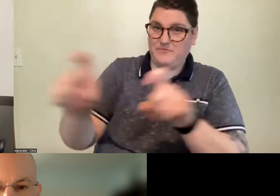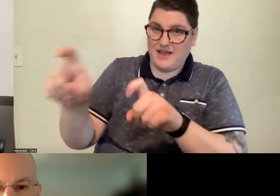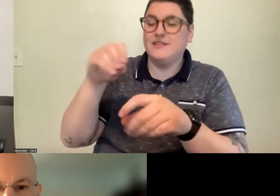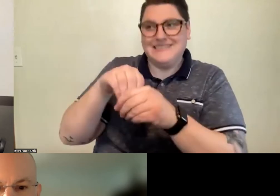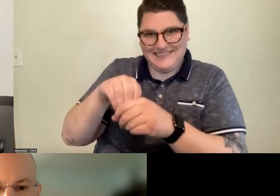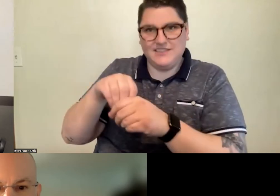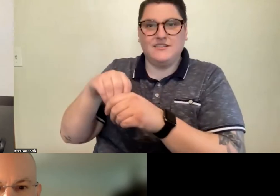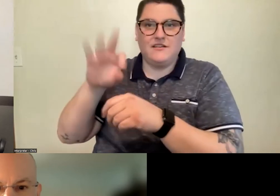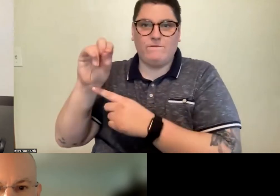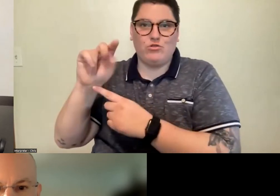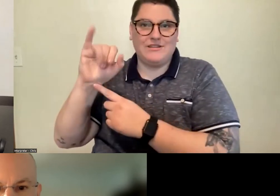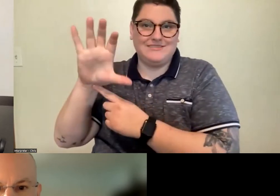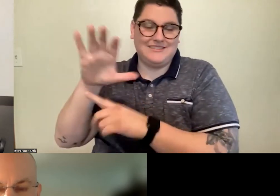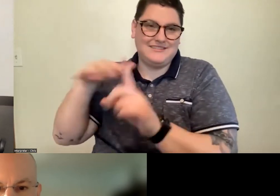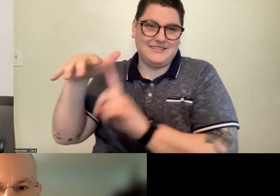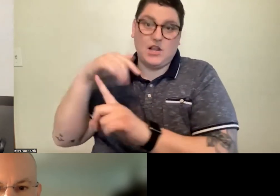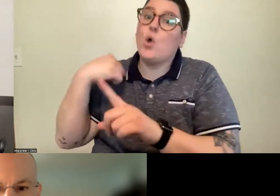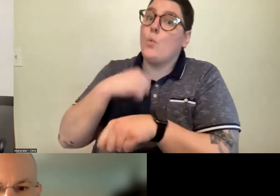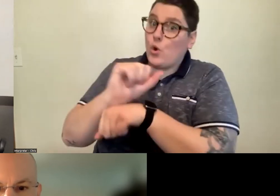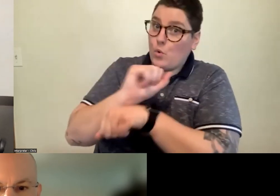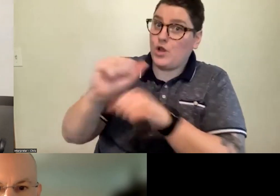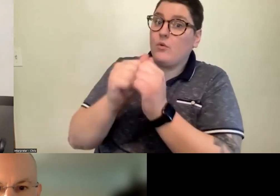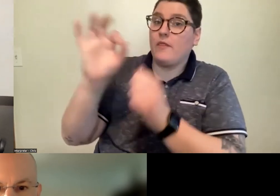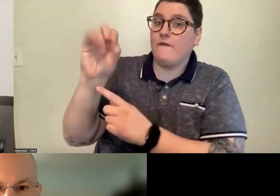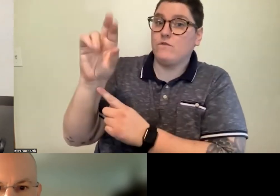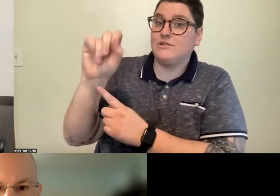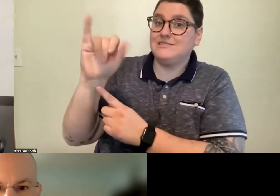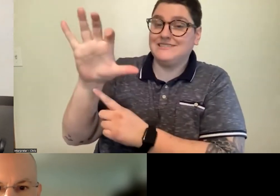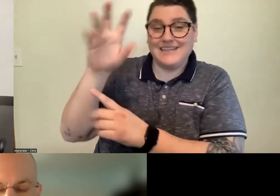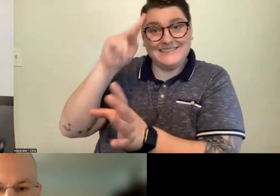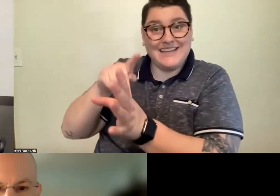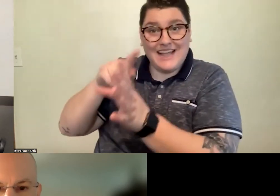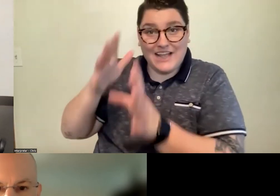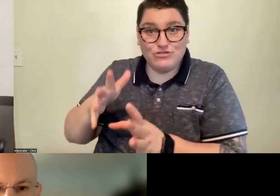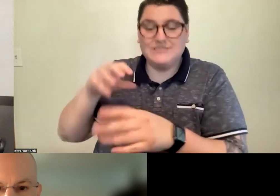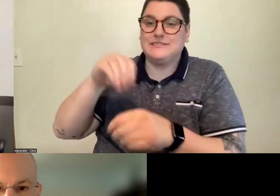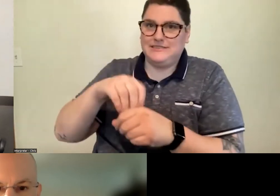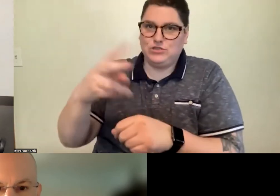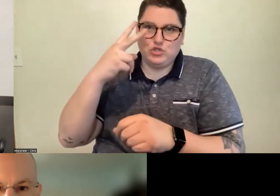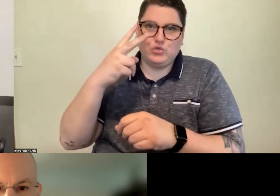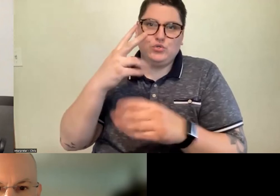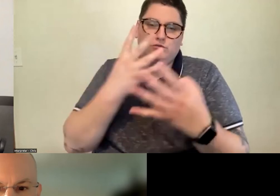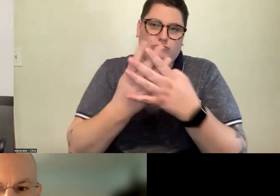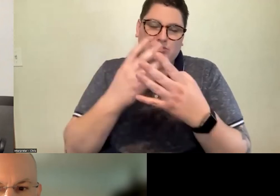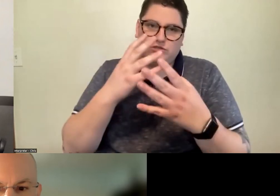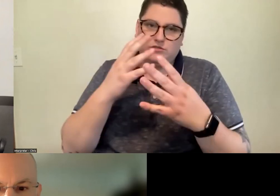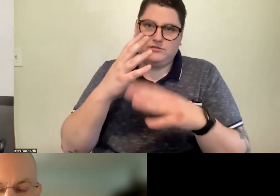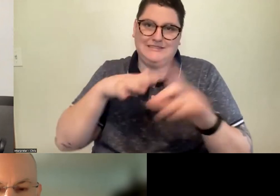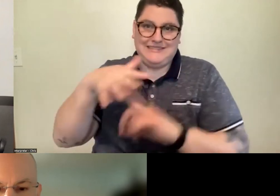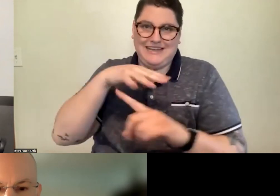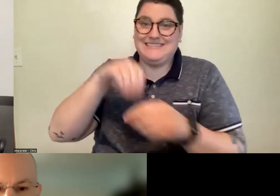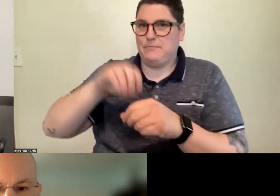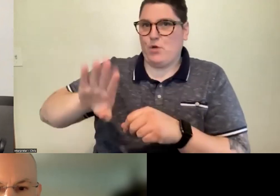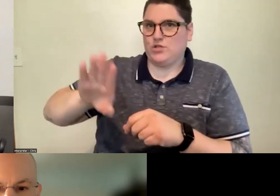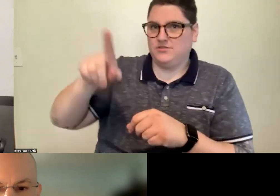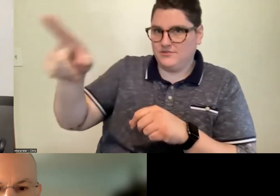are working with a forensic psychiatrist in 2 correctional settings in the Boston area, and